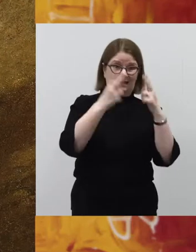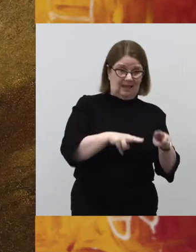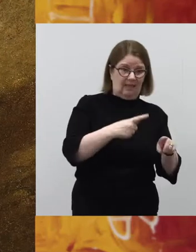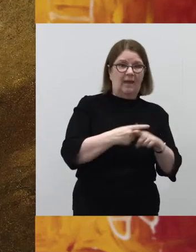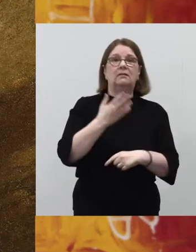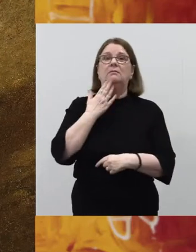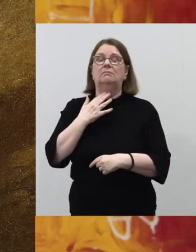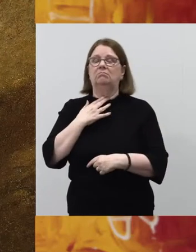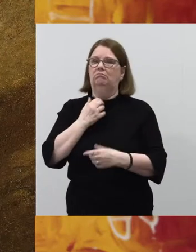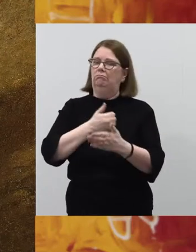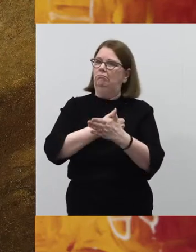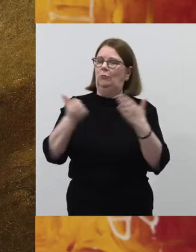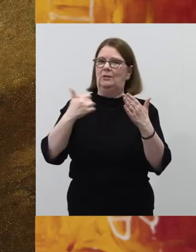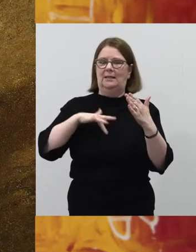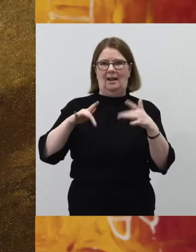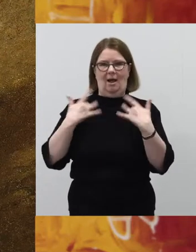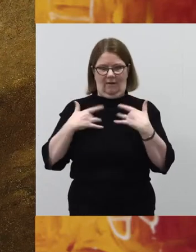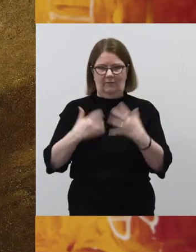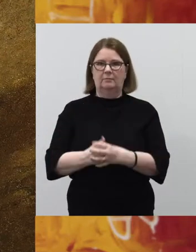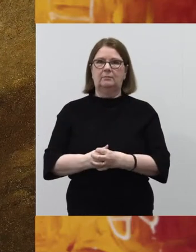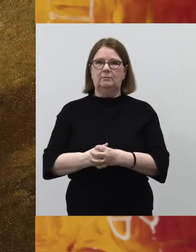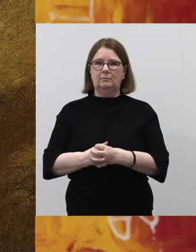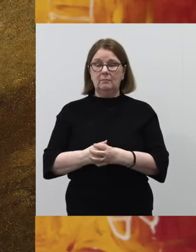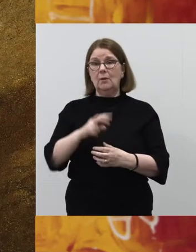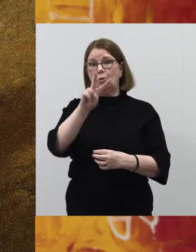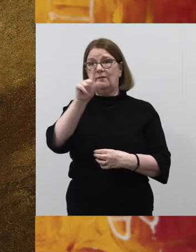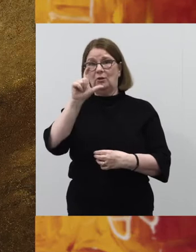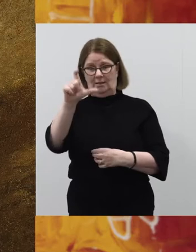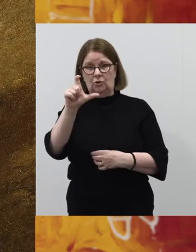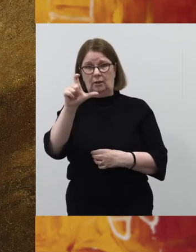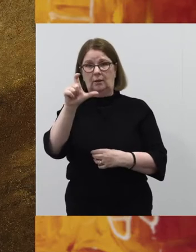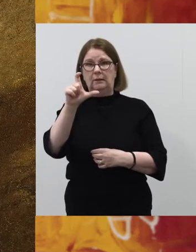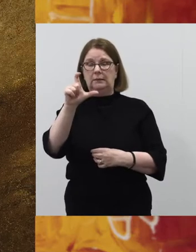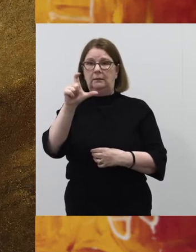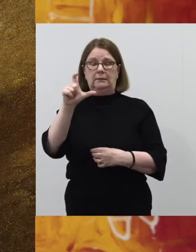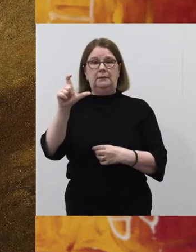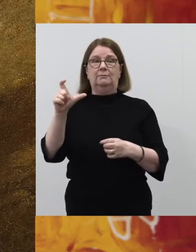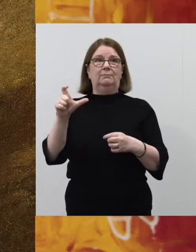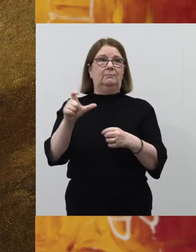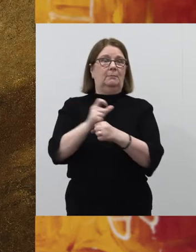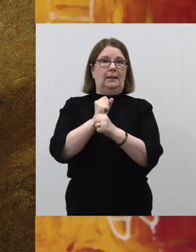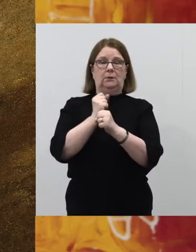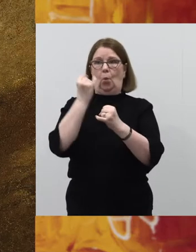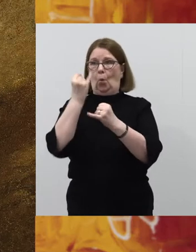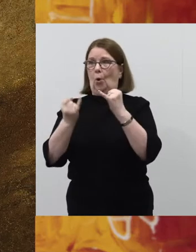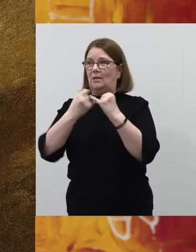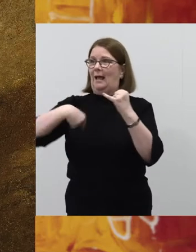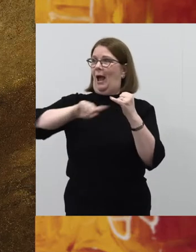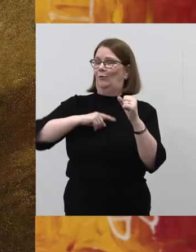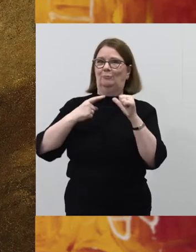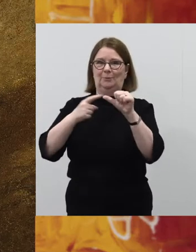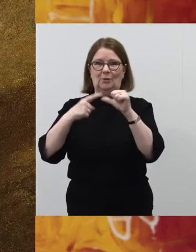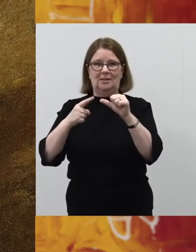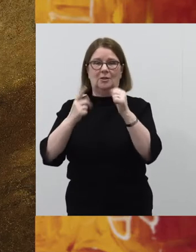head, the lonely pooch gazing over the rim of the world, looking, one presumes, for its vanished master, as